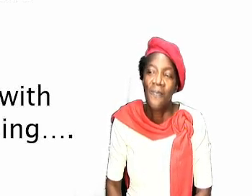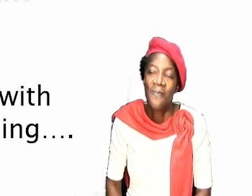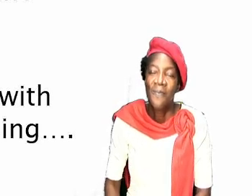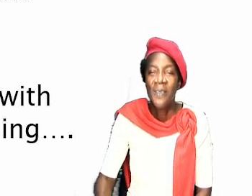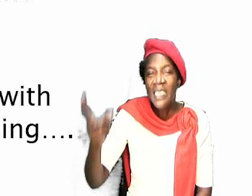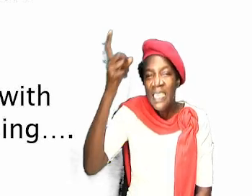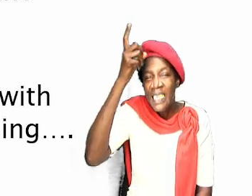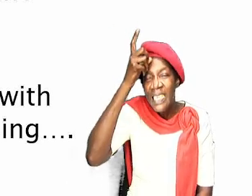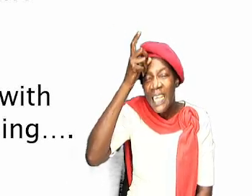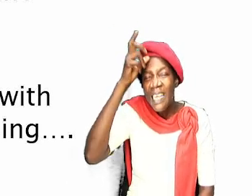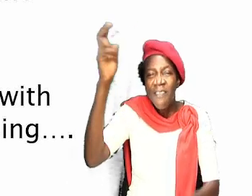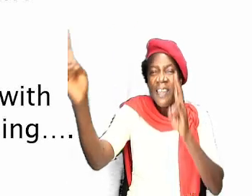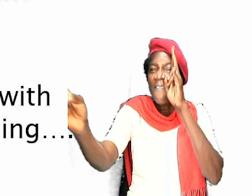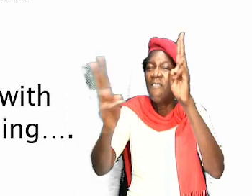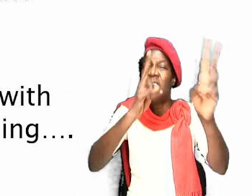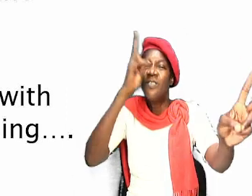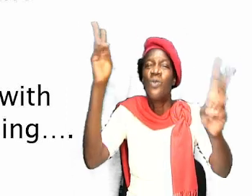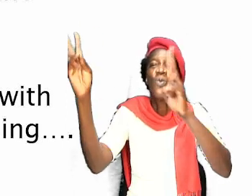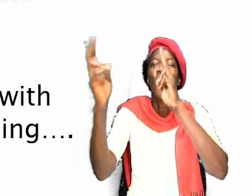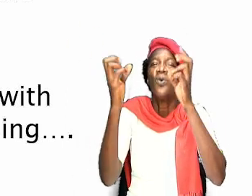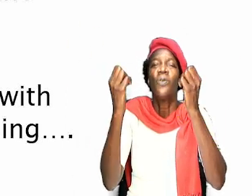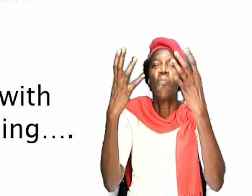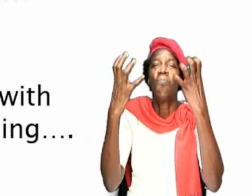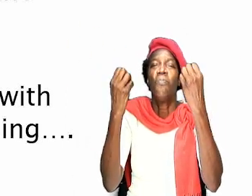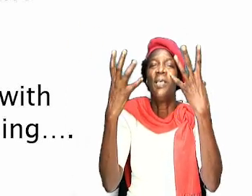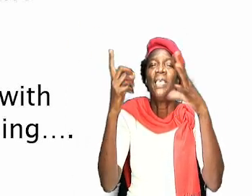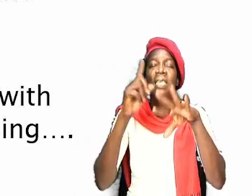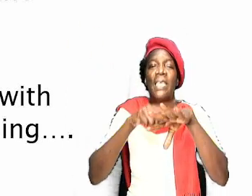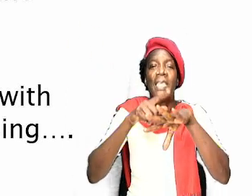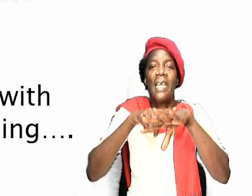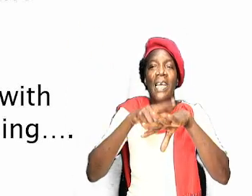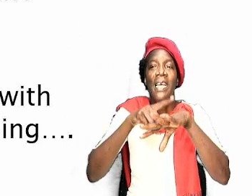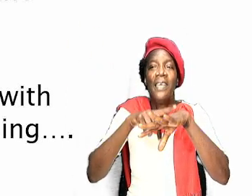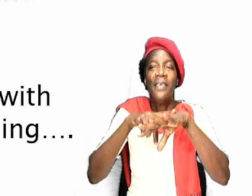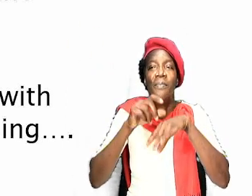David was victorious many times